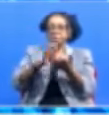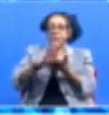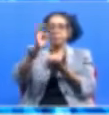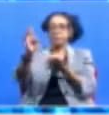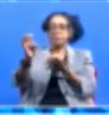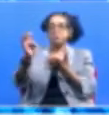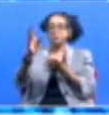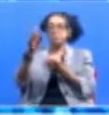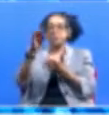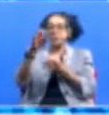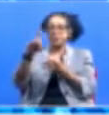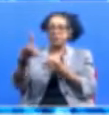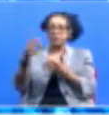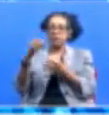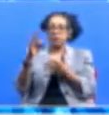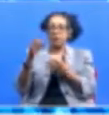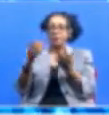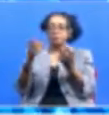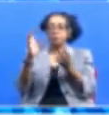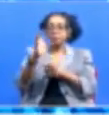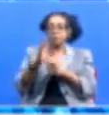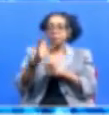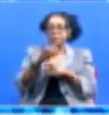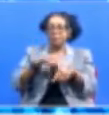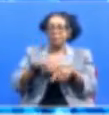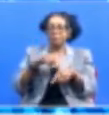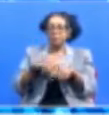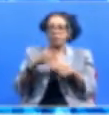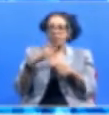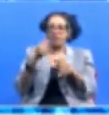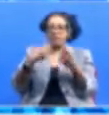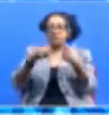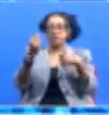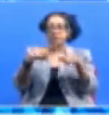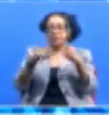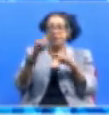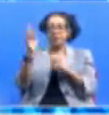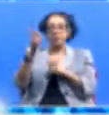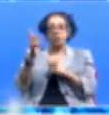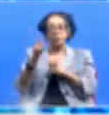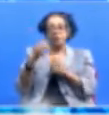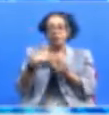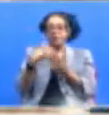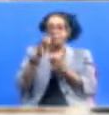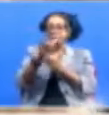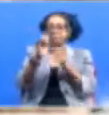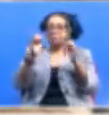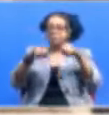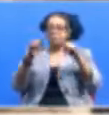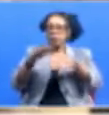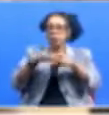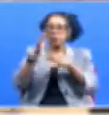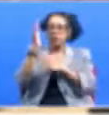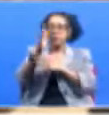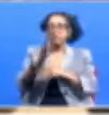Korean consumers at the Africa Coffee Trade Fair in Nairobi. Several cooperatives agreed on the direct sale of